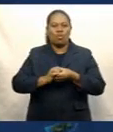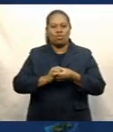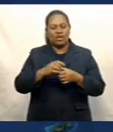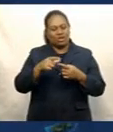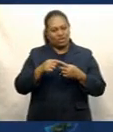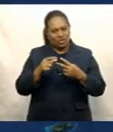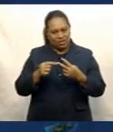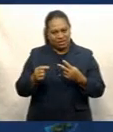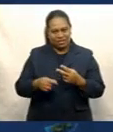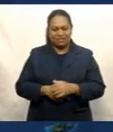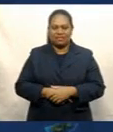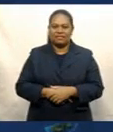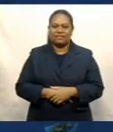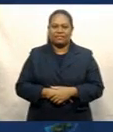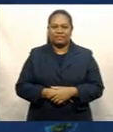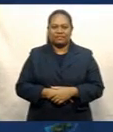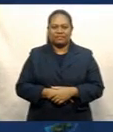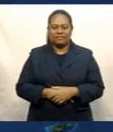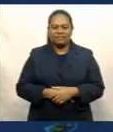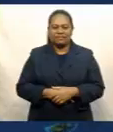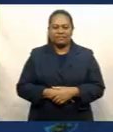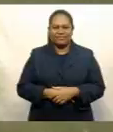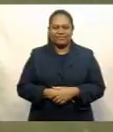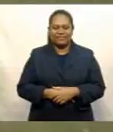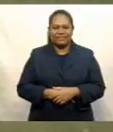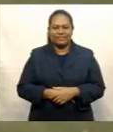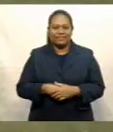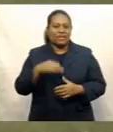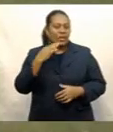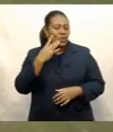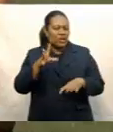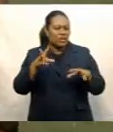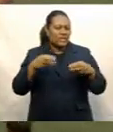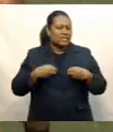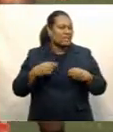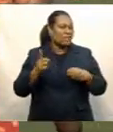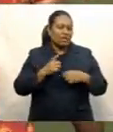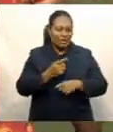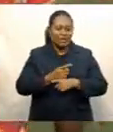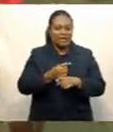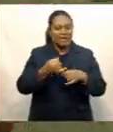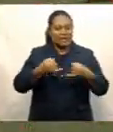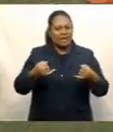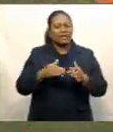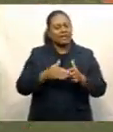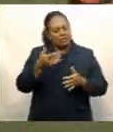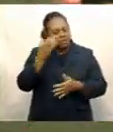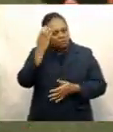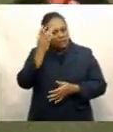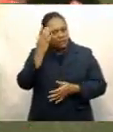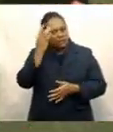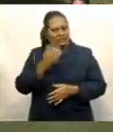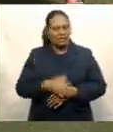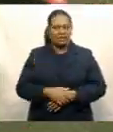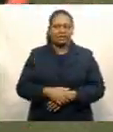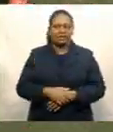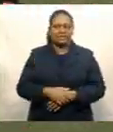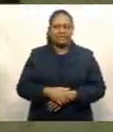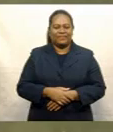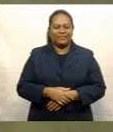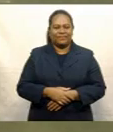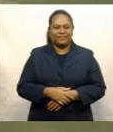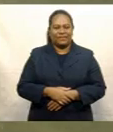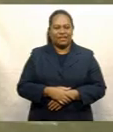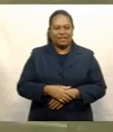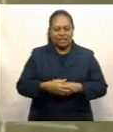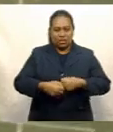have to, once we have received the guidelines and things, also consider that in our